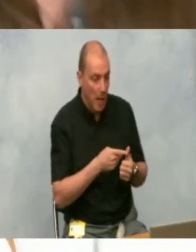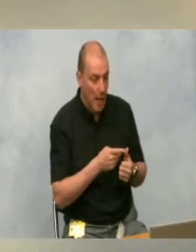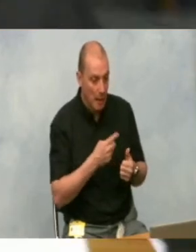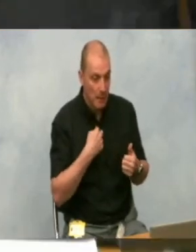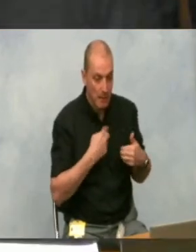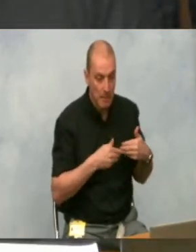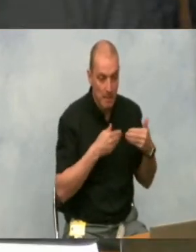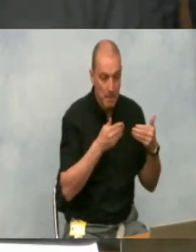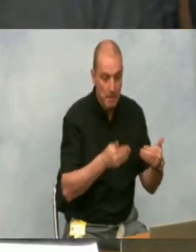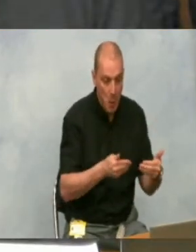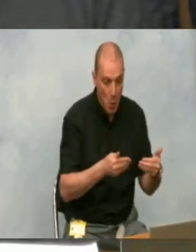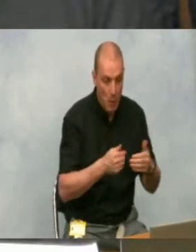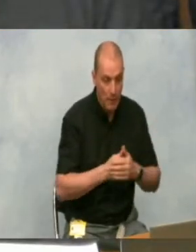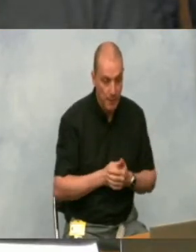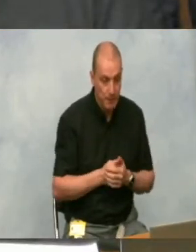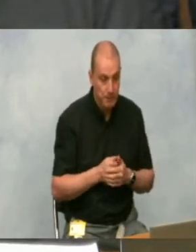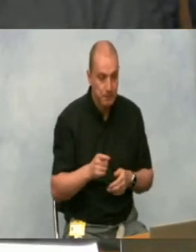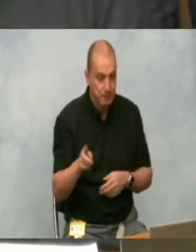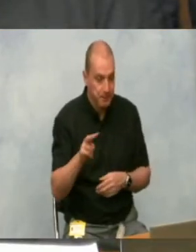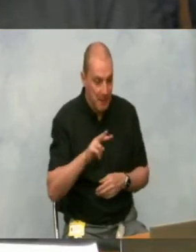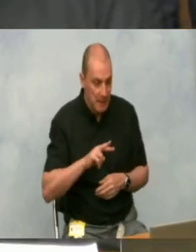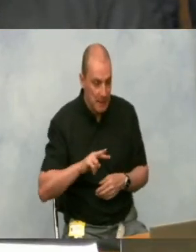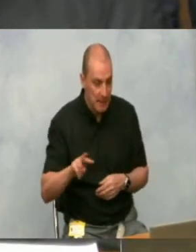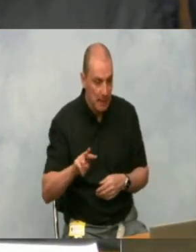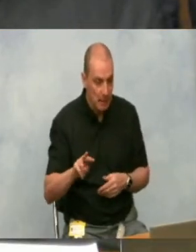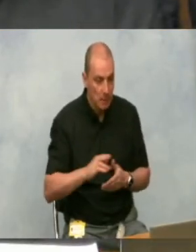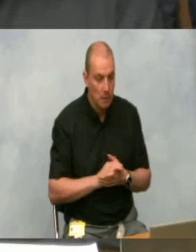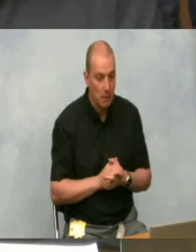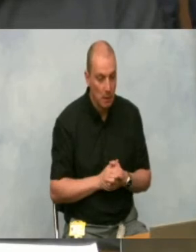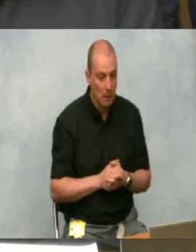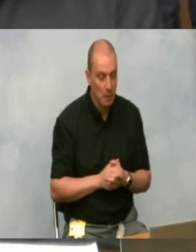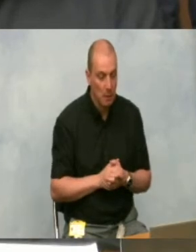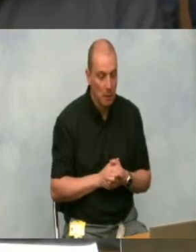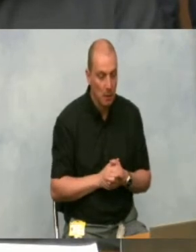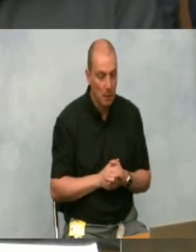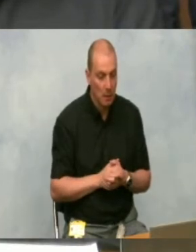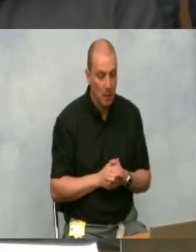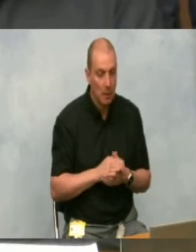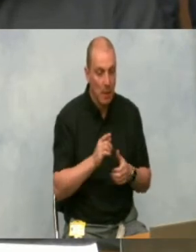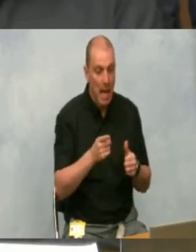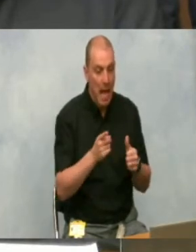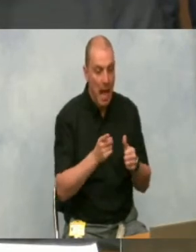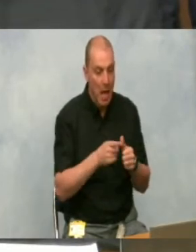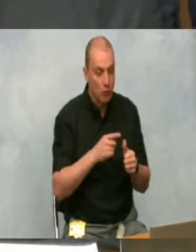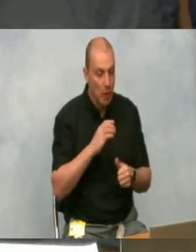recommendation. I'll second that. Thank you. And I've got Andrea Cowan.